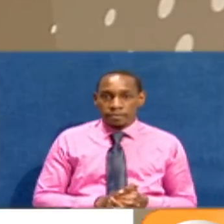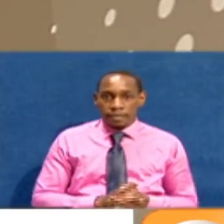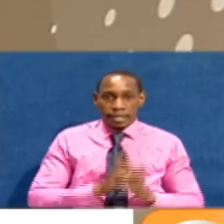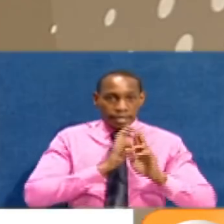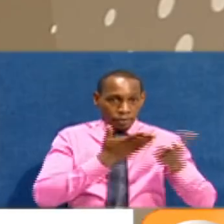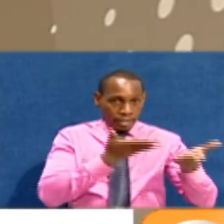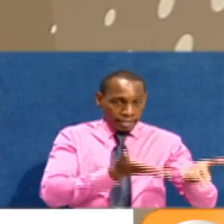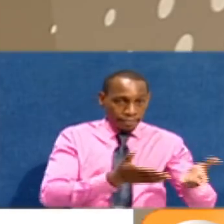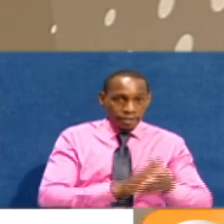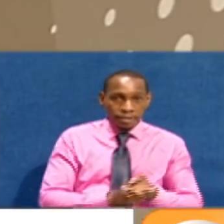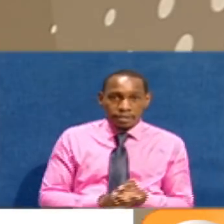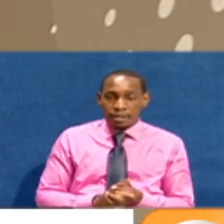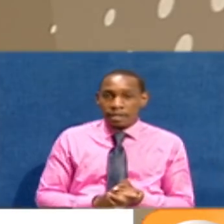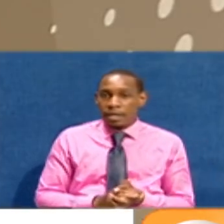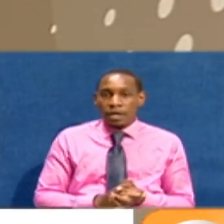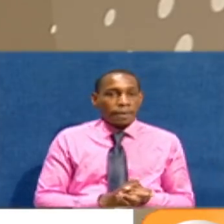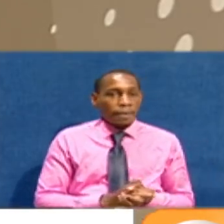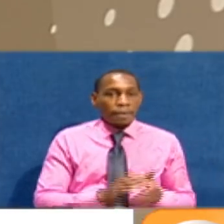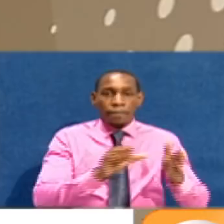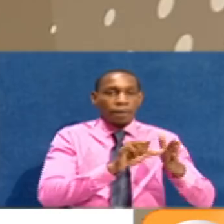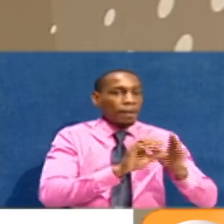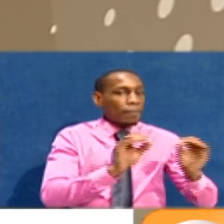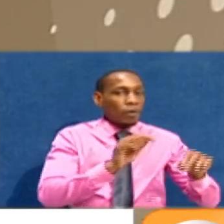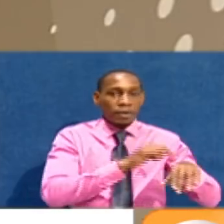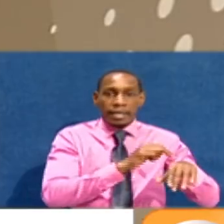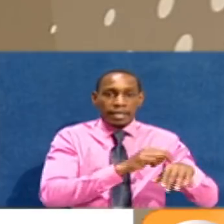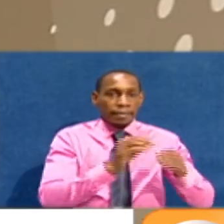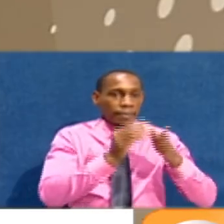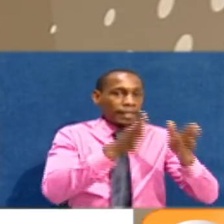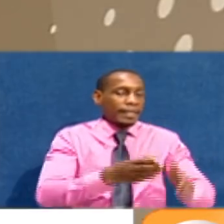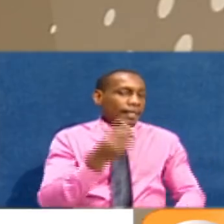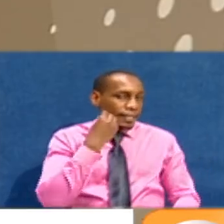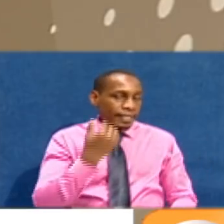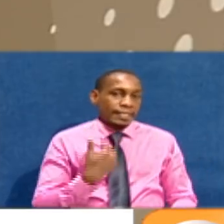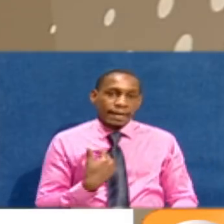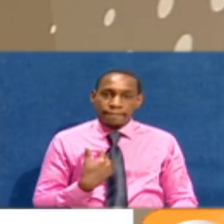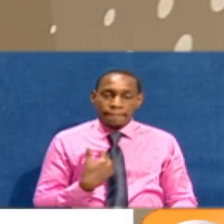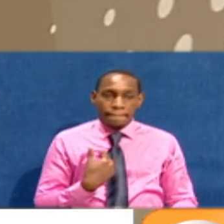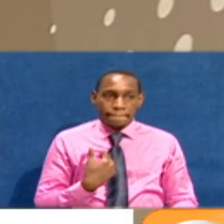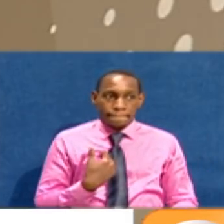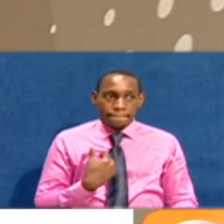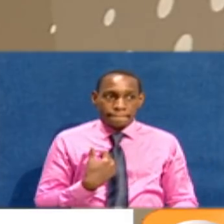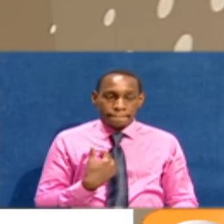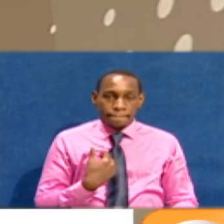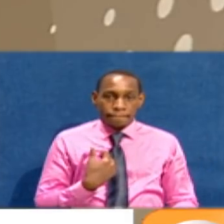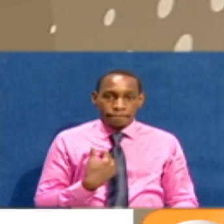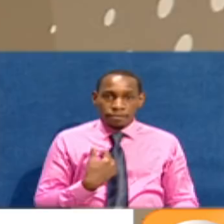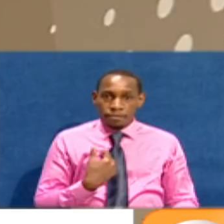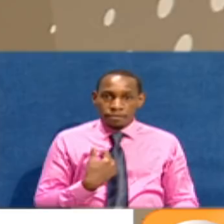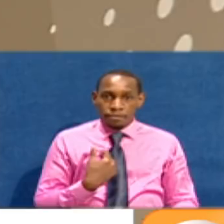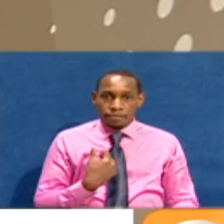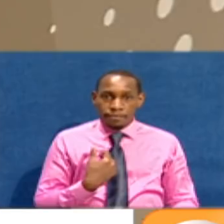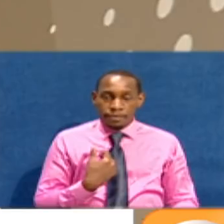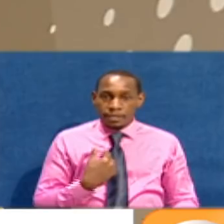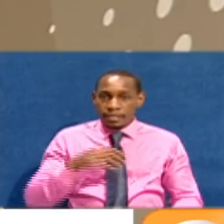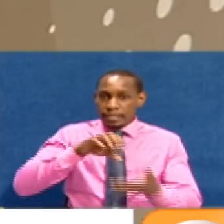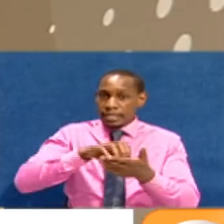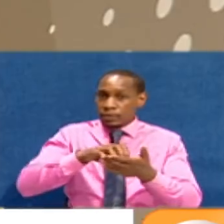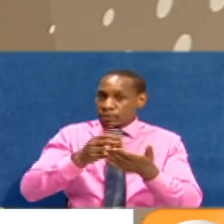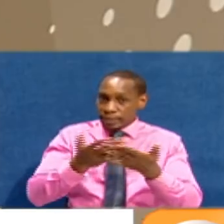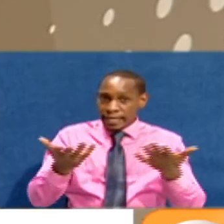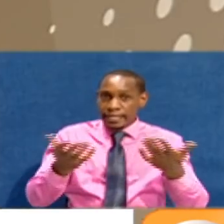recorded not just here, but worldwide. And there's nothing wrong with a leader being And there's sick. nothing wrong with it. I mean, we're not infallible. Nobody is. Whatever